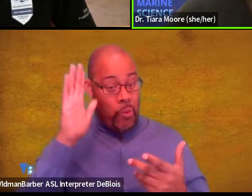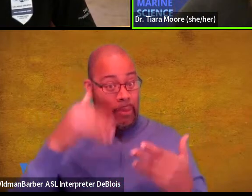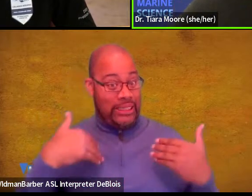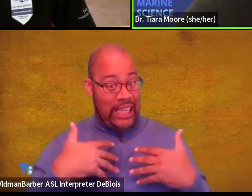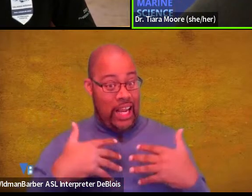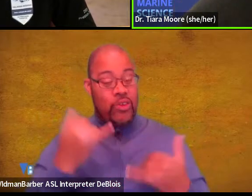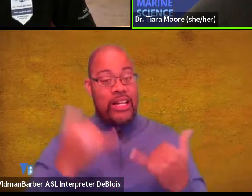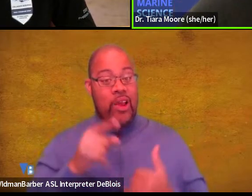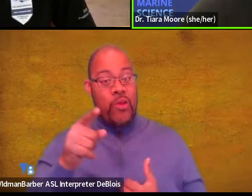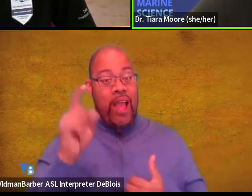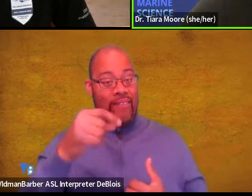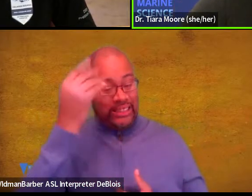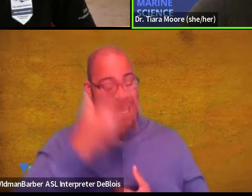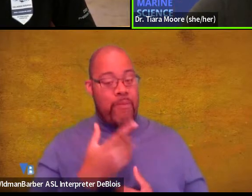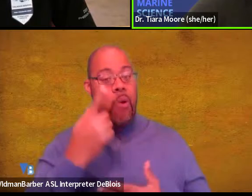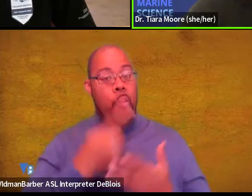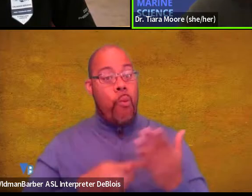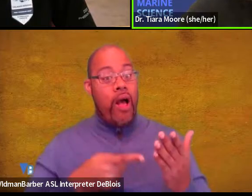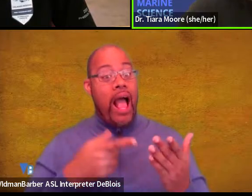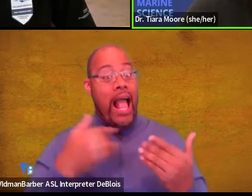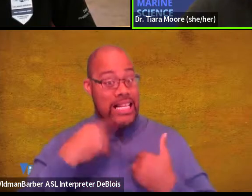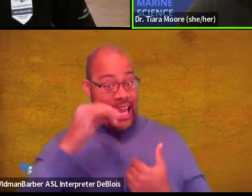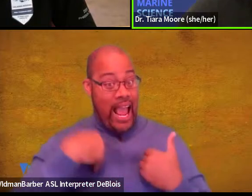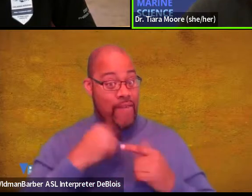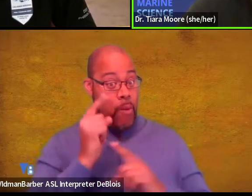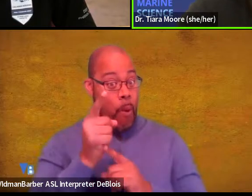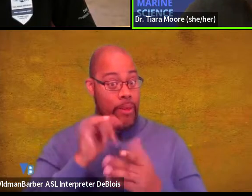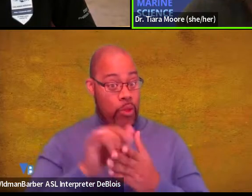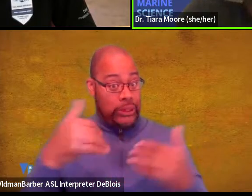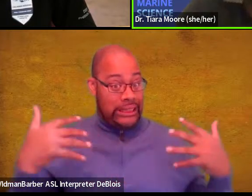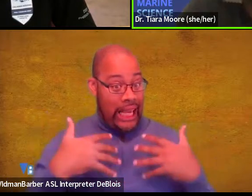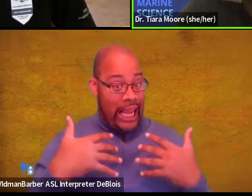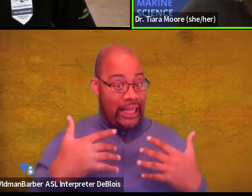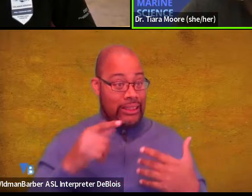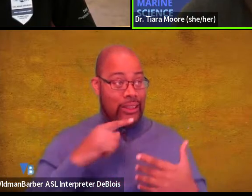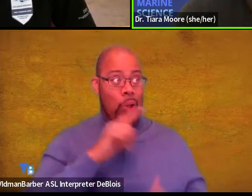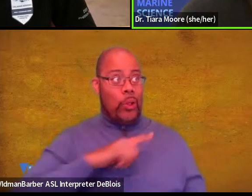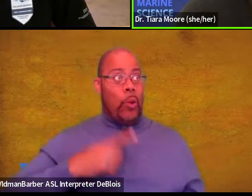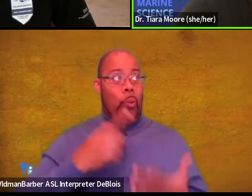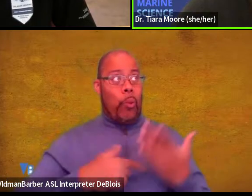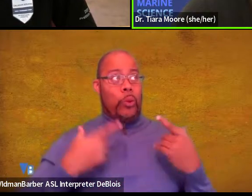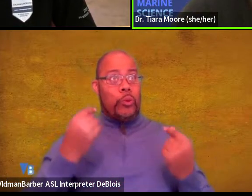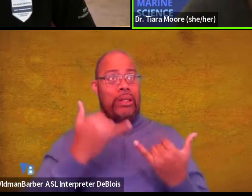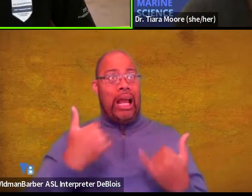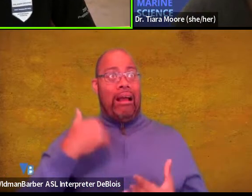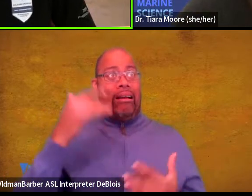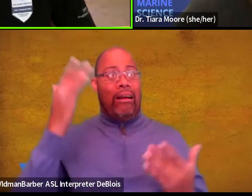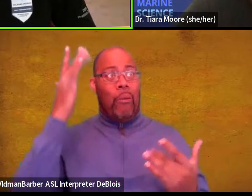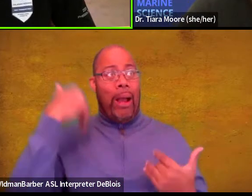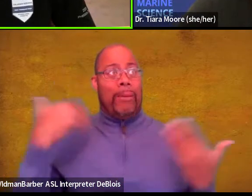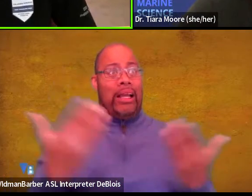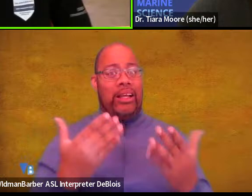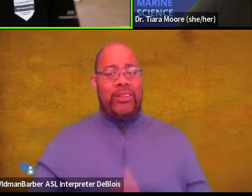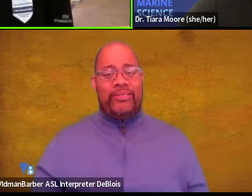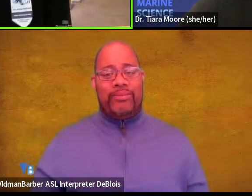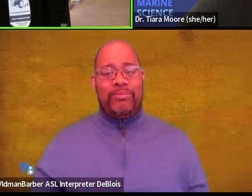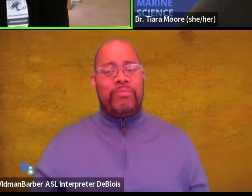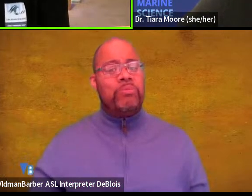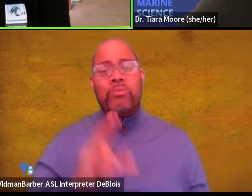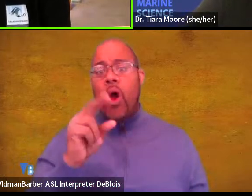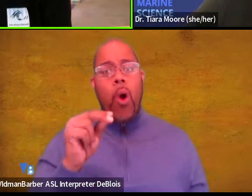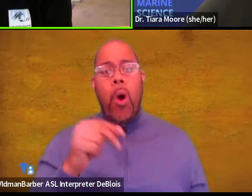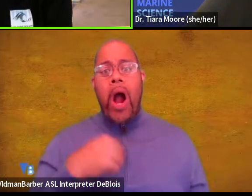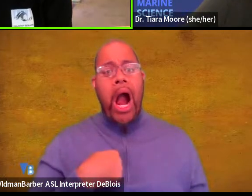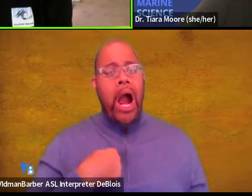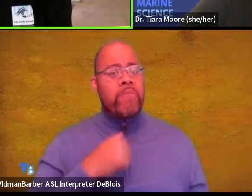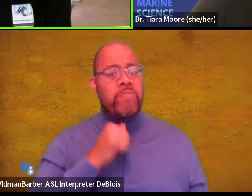scared? So now you have to tell me, was there a moment when you were scared, like, oh Lord, what did I get myself into? No, I